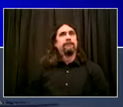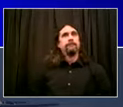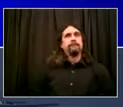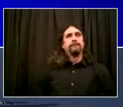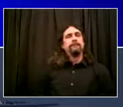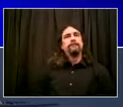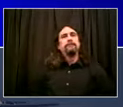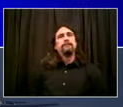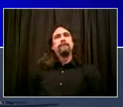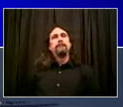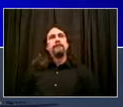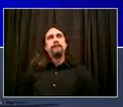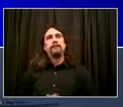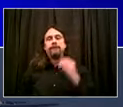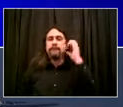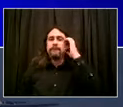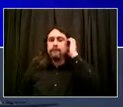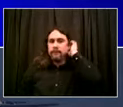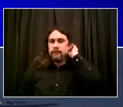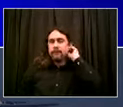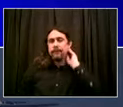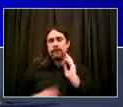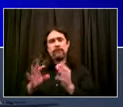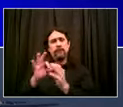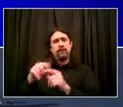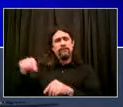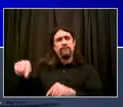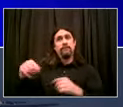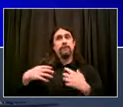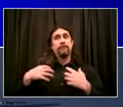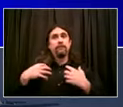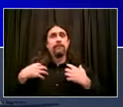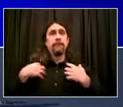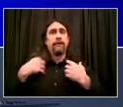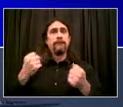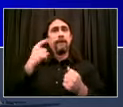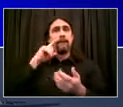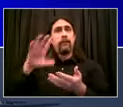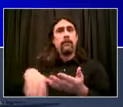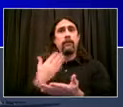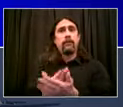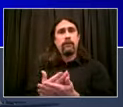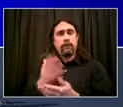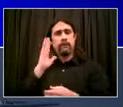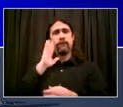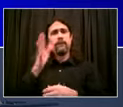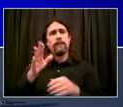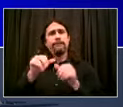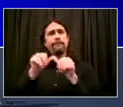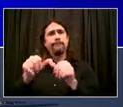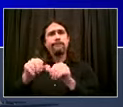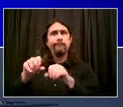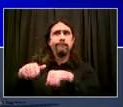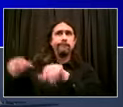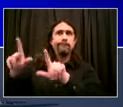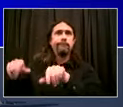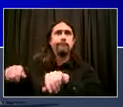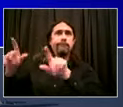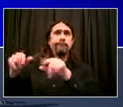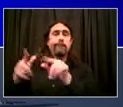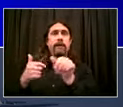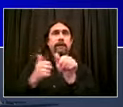recoveryforall.nyc.gov to let people know how the recovery effort is going. Now, we got some good news today. In fact, several pieces of good news today. But first, let's talk